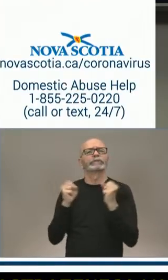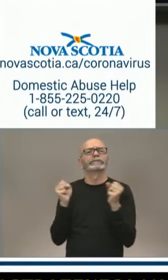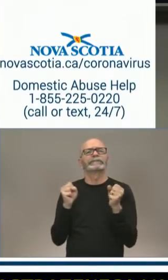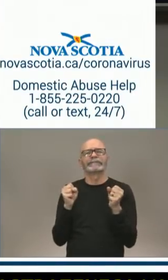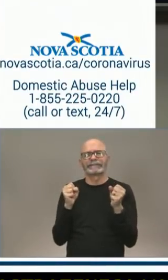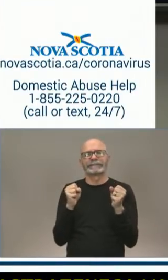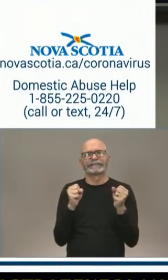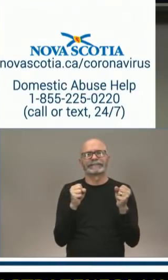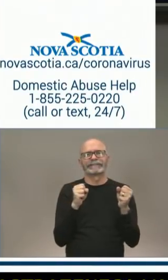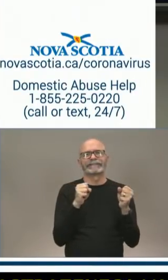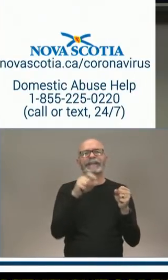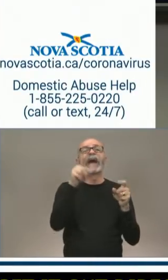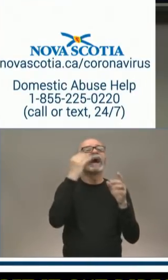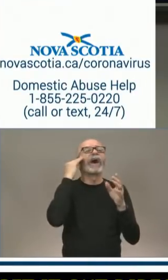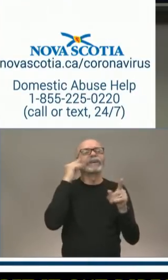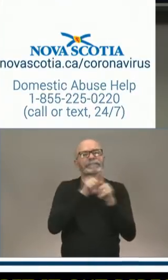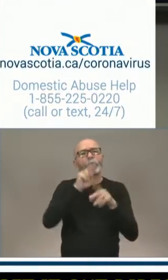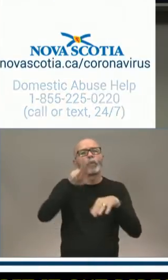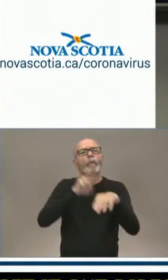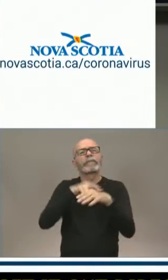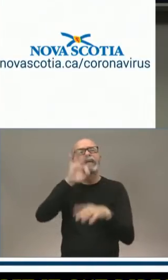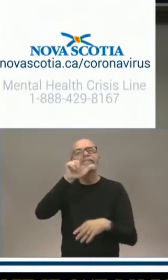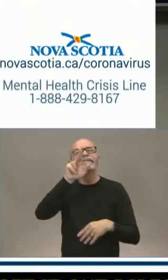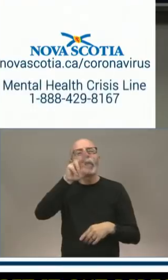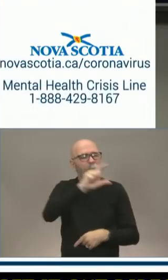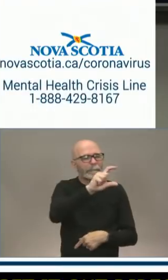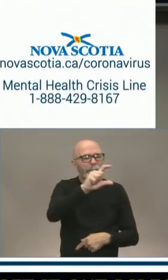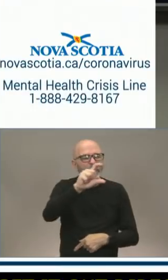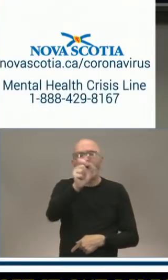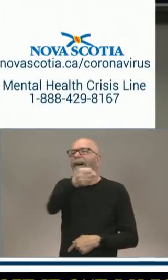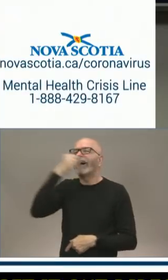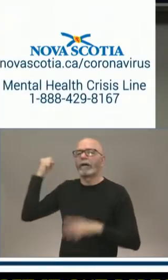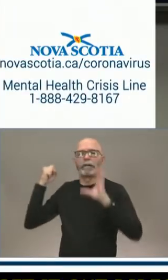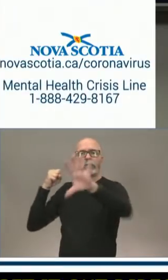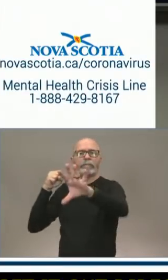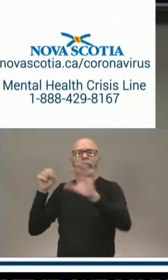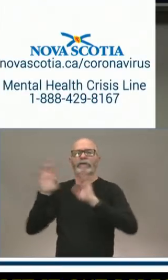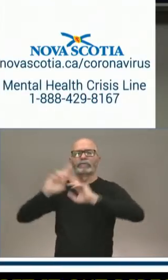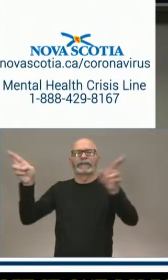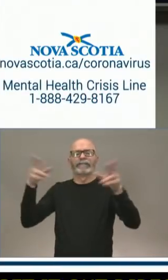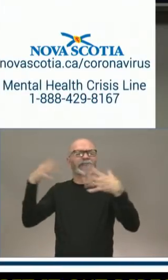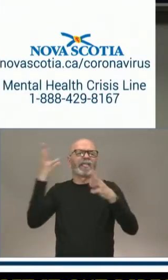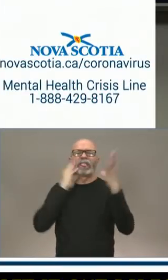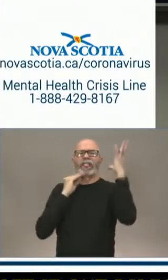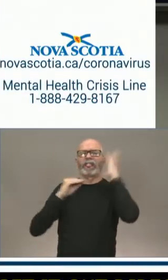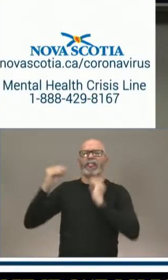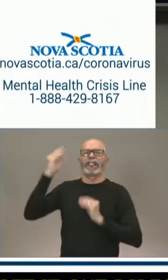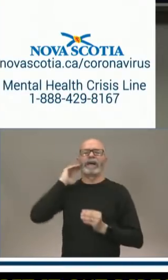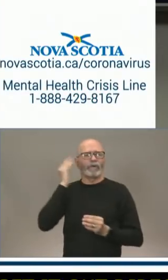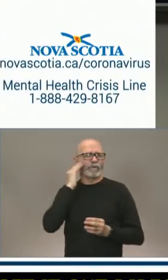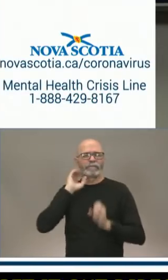this. We're used to the distribution, and they're used to the storage and handling in their office setting with those products.